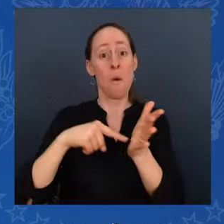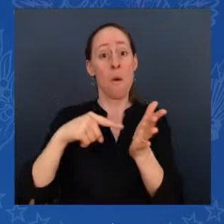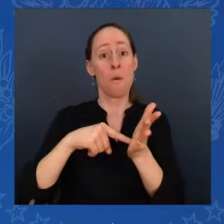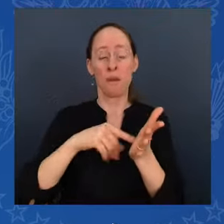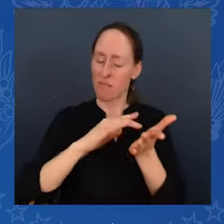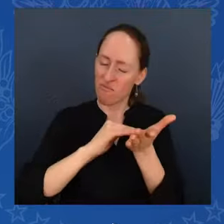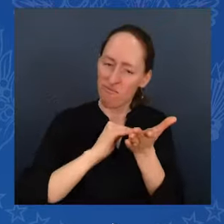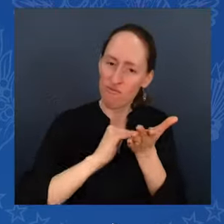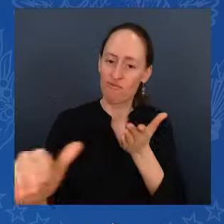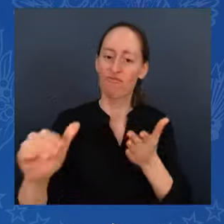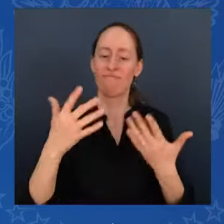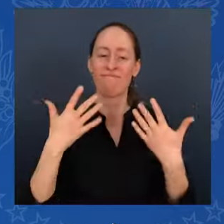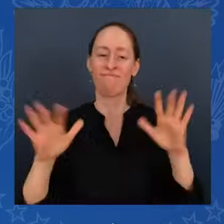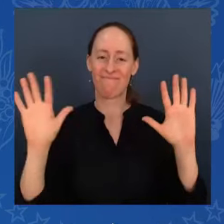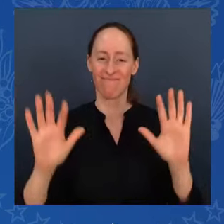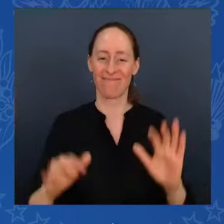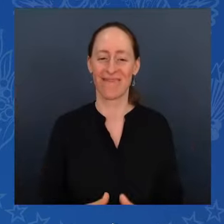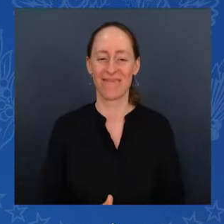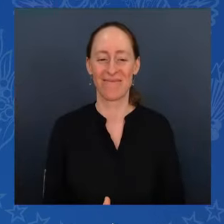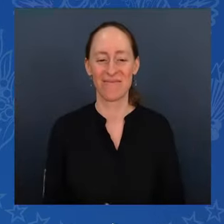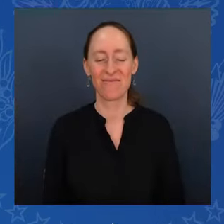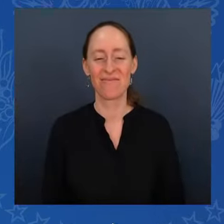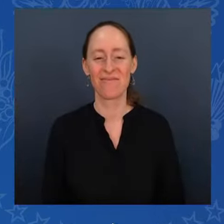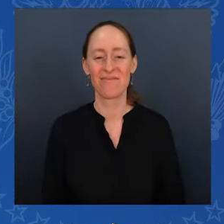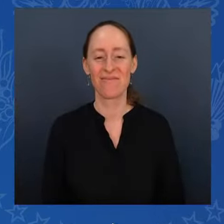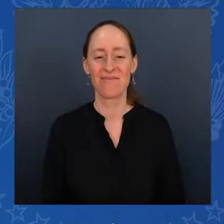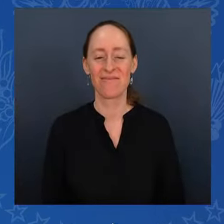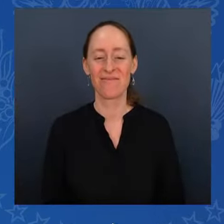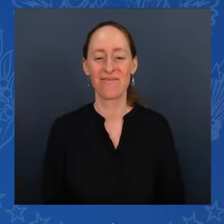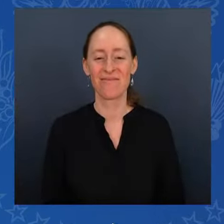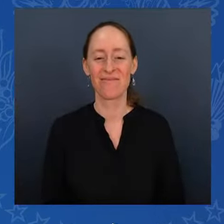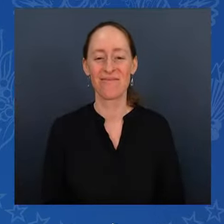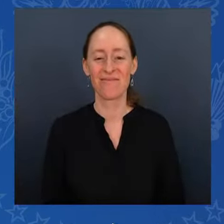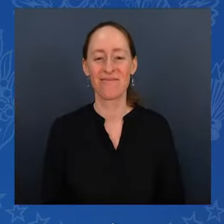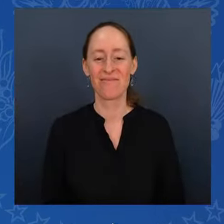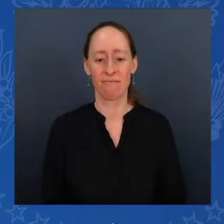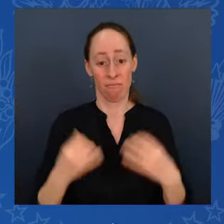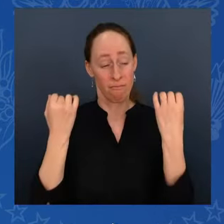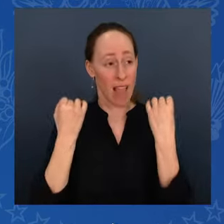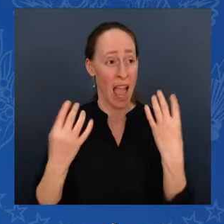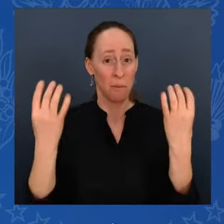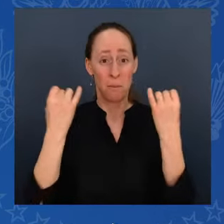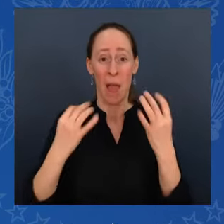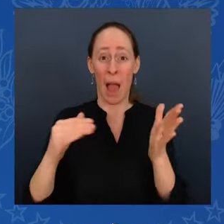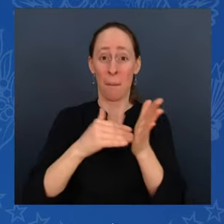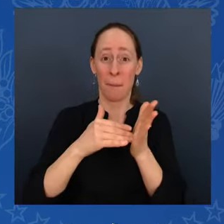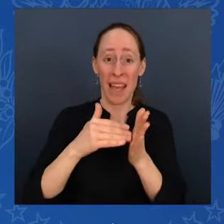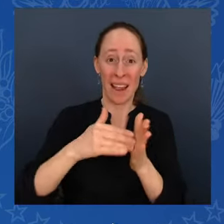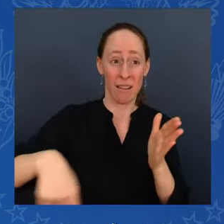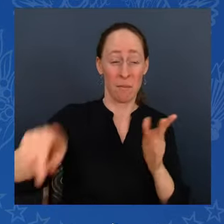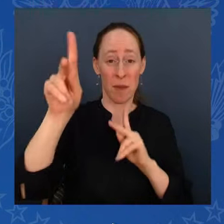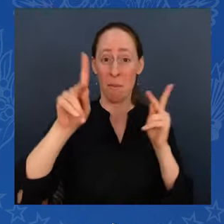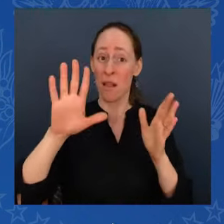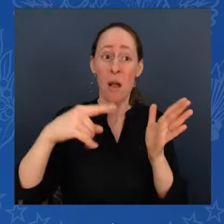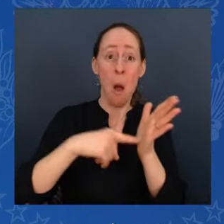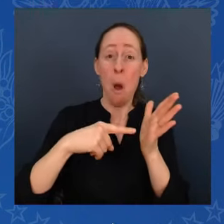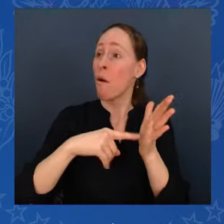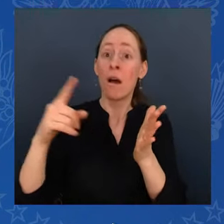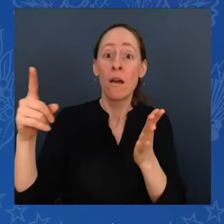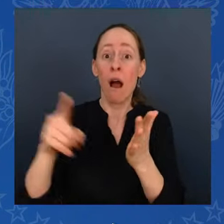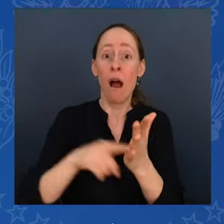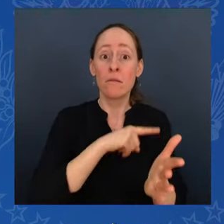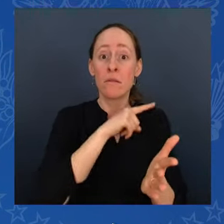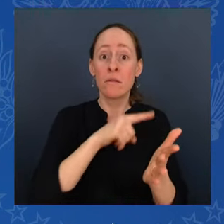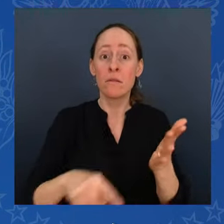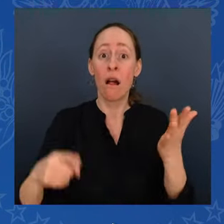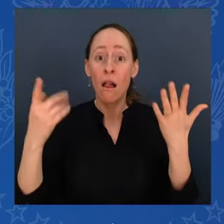Tens of millions of people's debt was literally about to get canceled. But then some of my Republican friends and elected officials and special